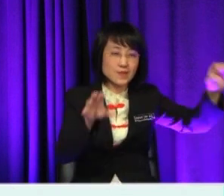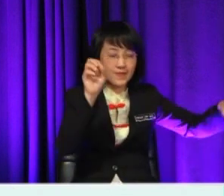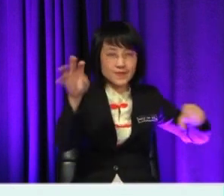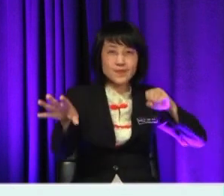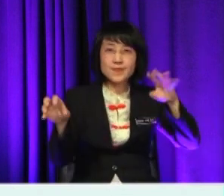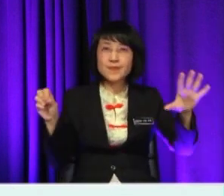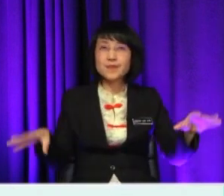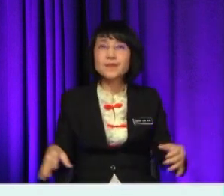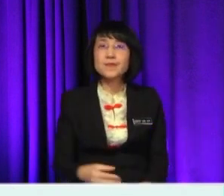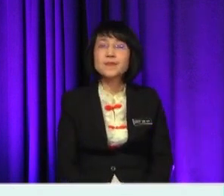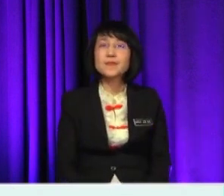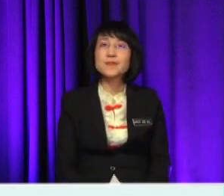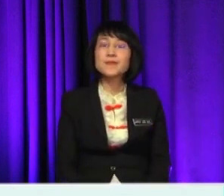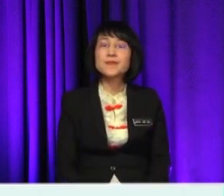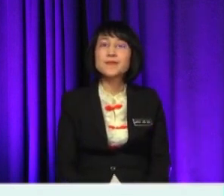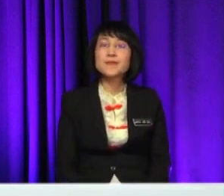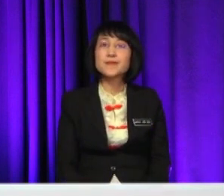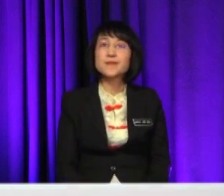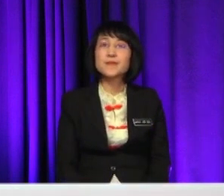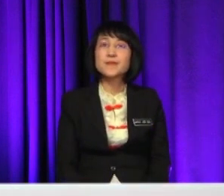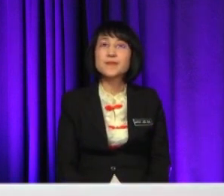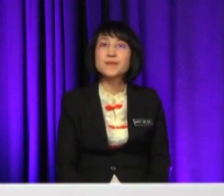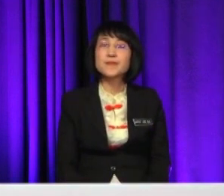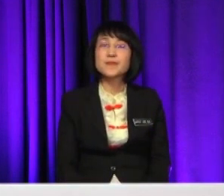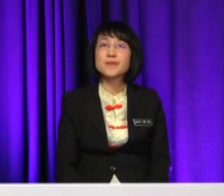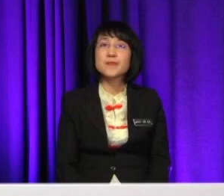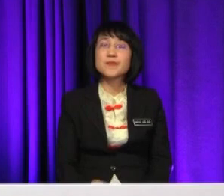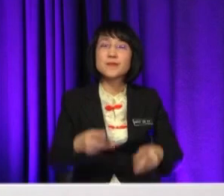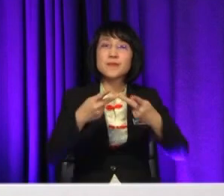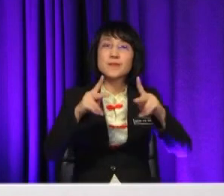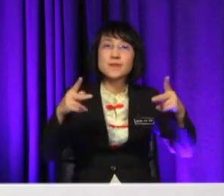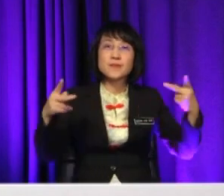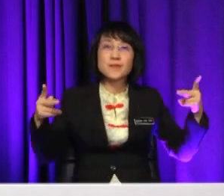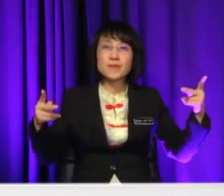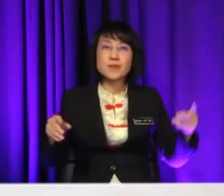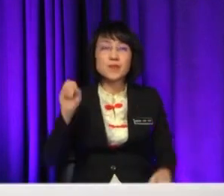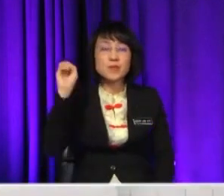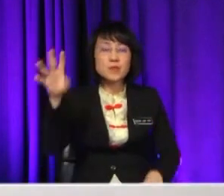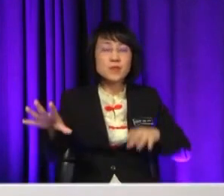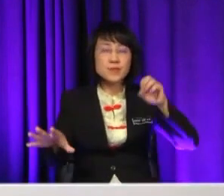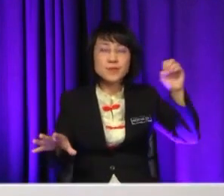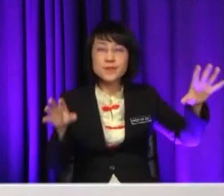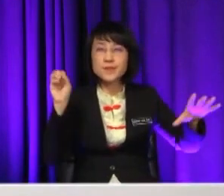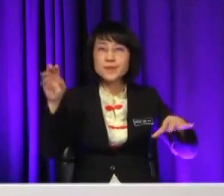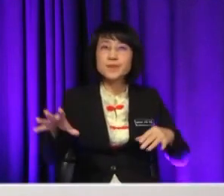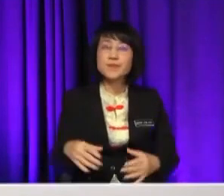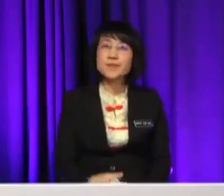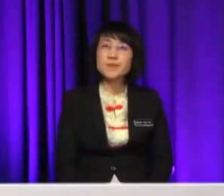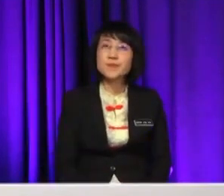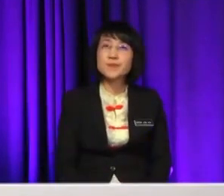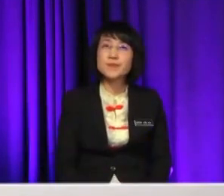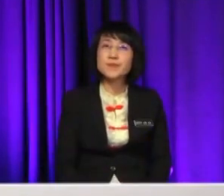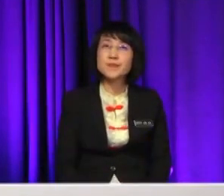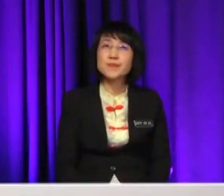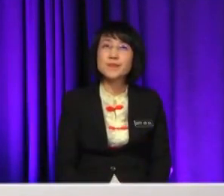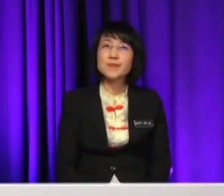here, especially the phrase thrown them about, it's just like the word that